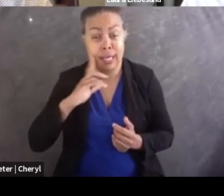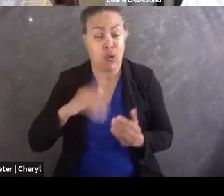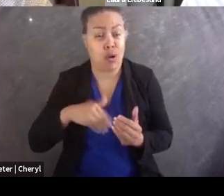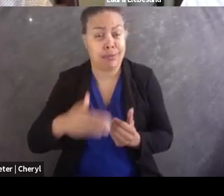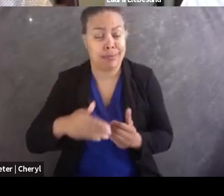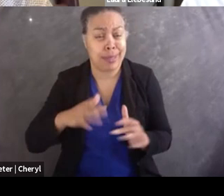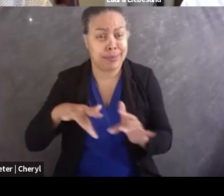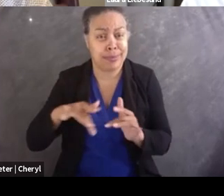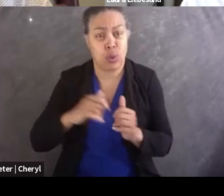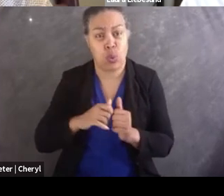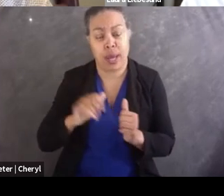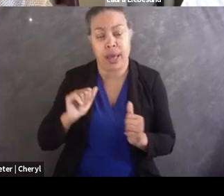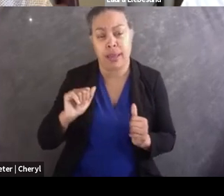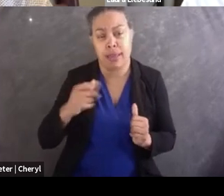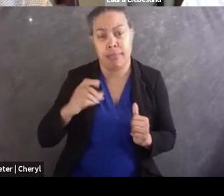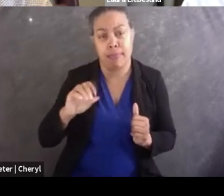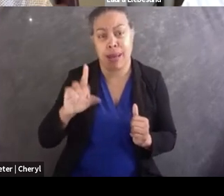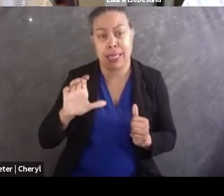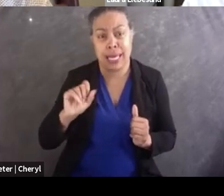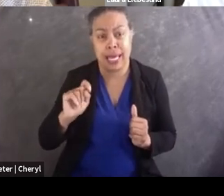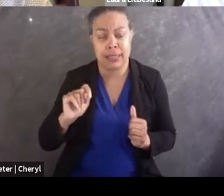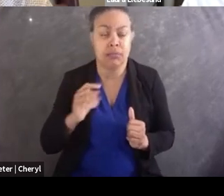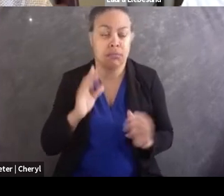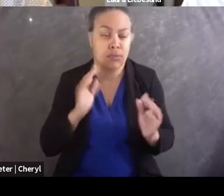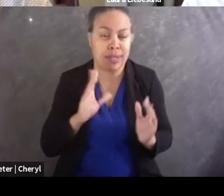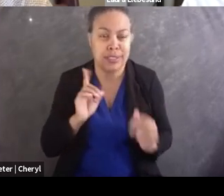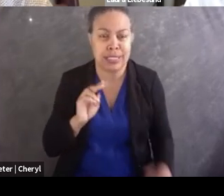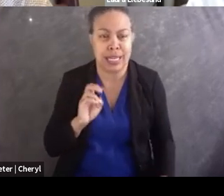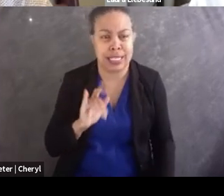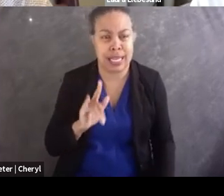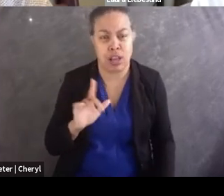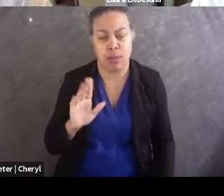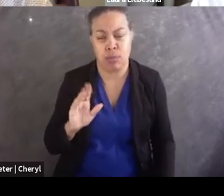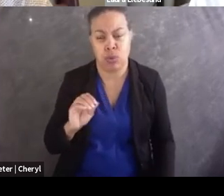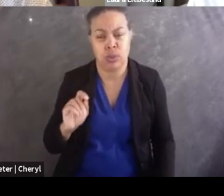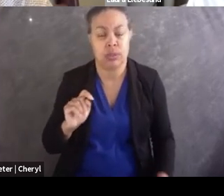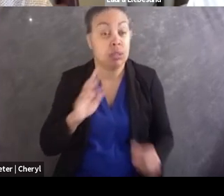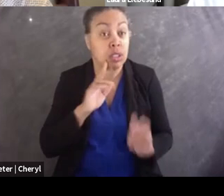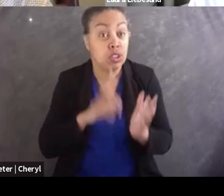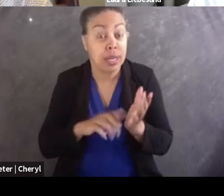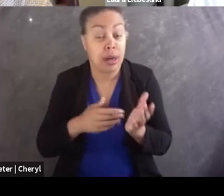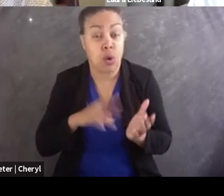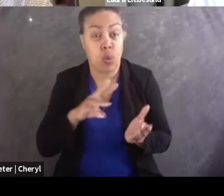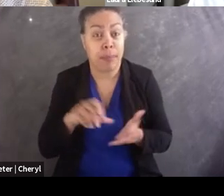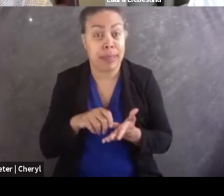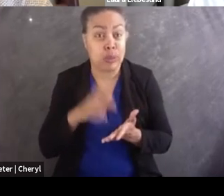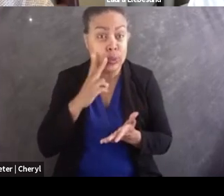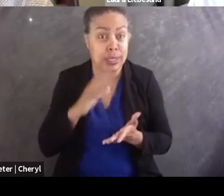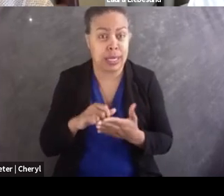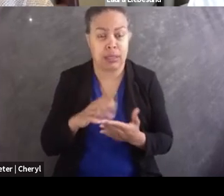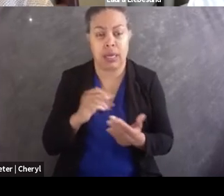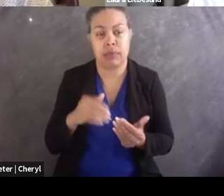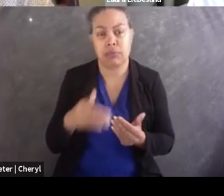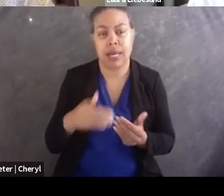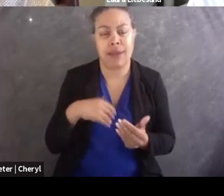podcast with Professor Danielle Boos. Information about that can be found on our website. We also have an upcoming Humanitini virtual program